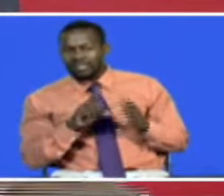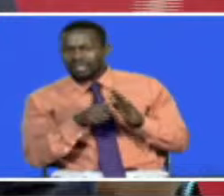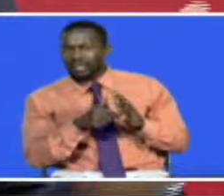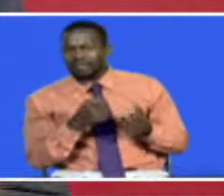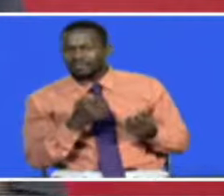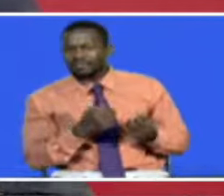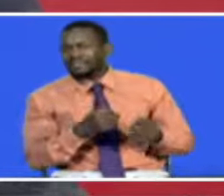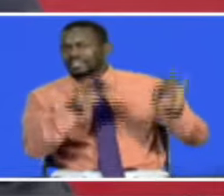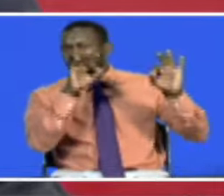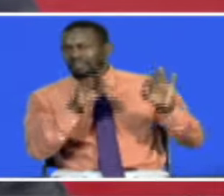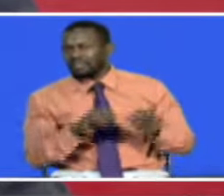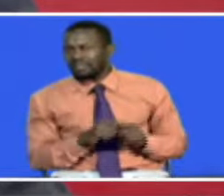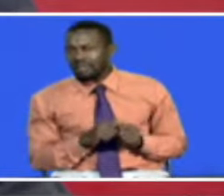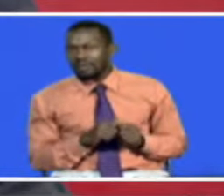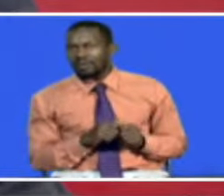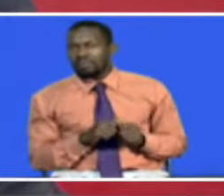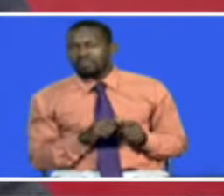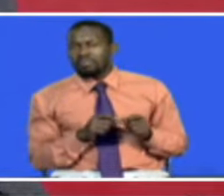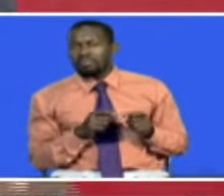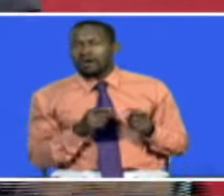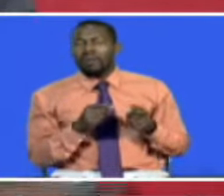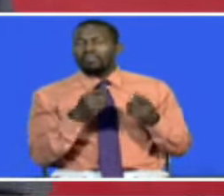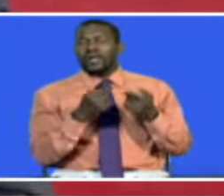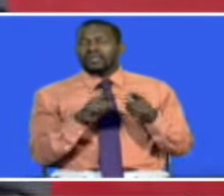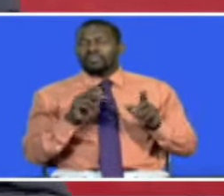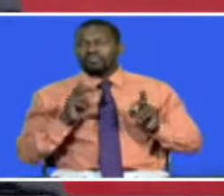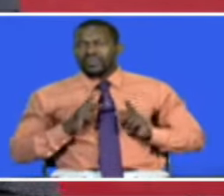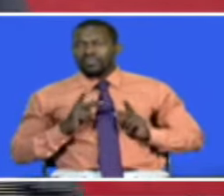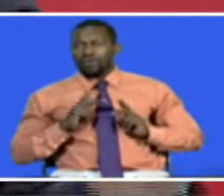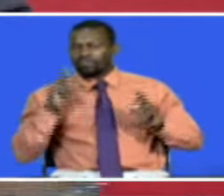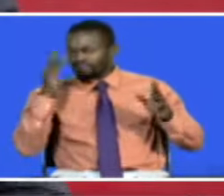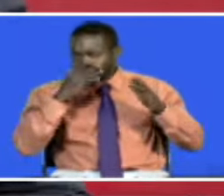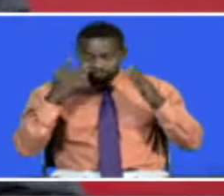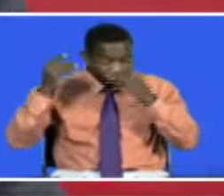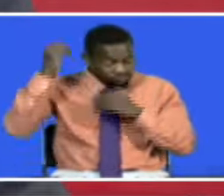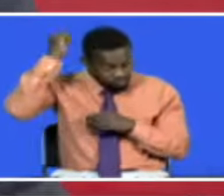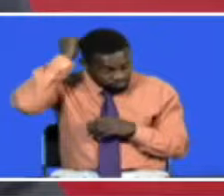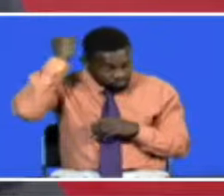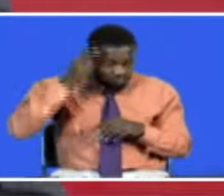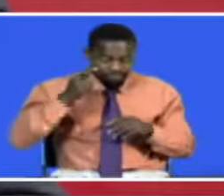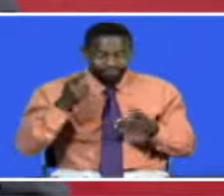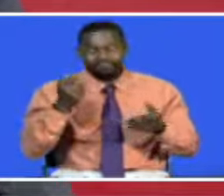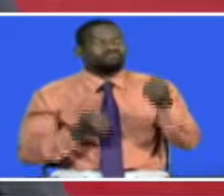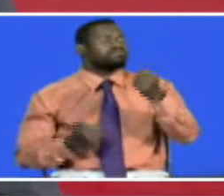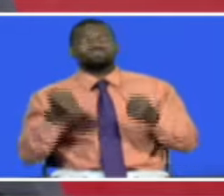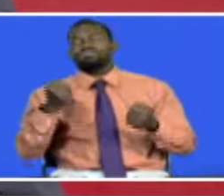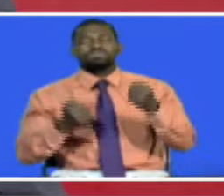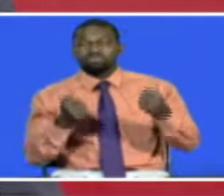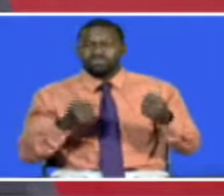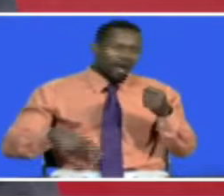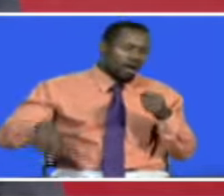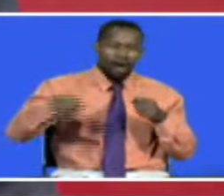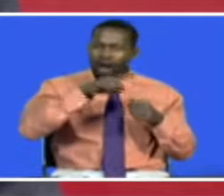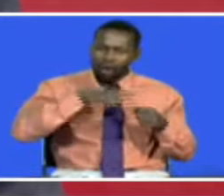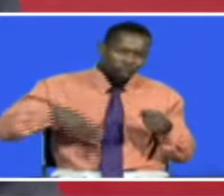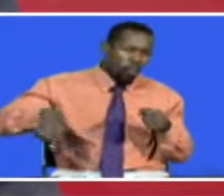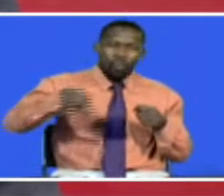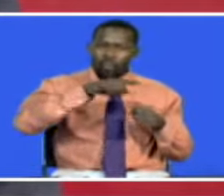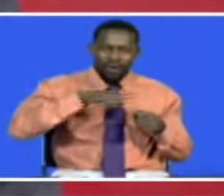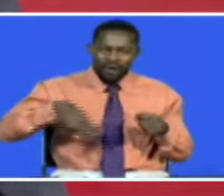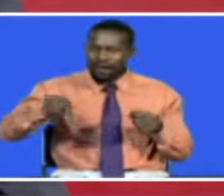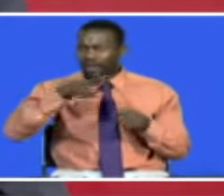He was released by some people just picking him, blindfolding, putting him in the car, then driving around with him, then telling him, now